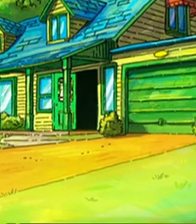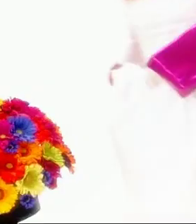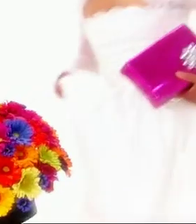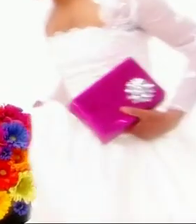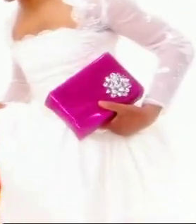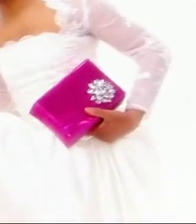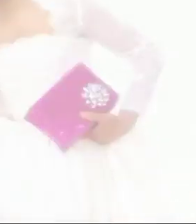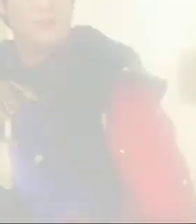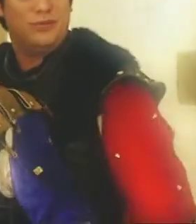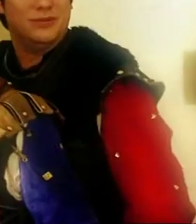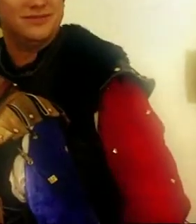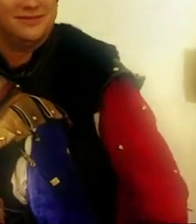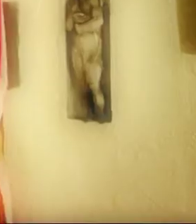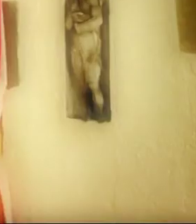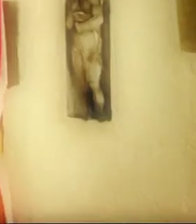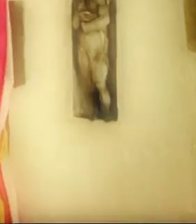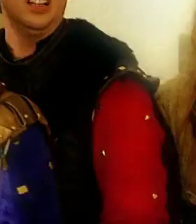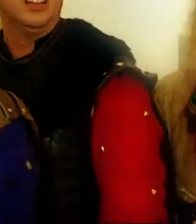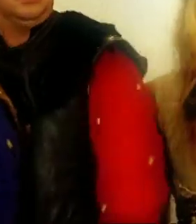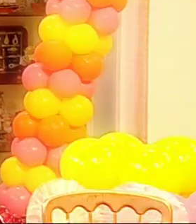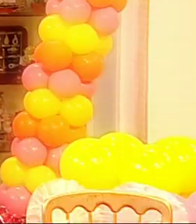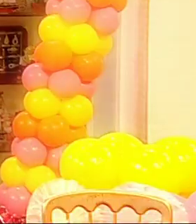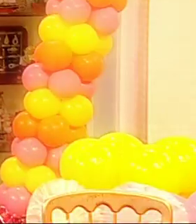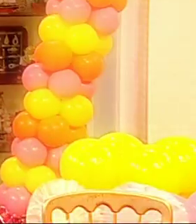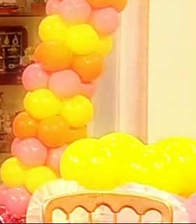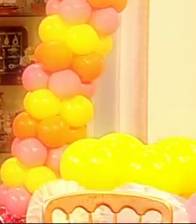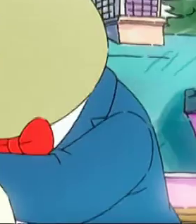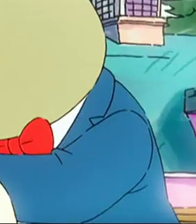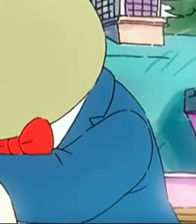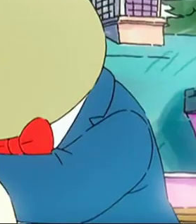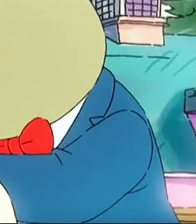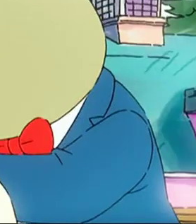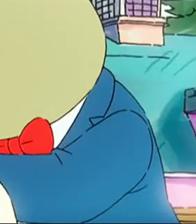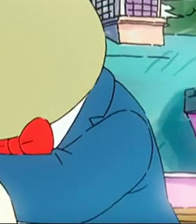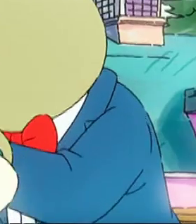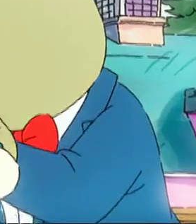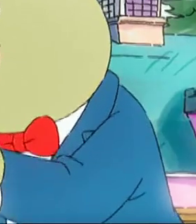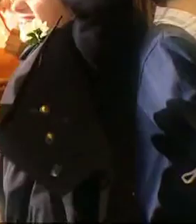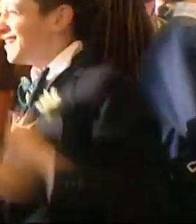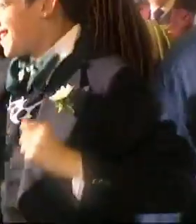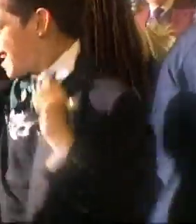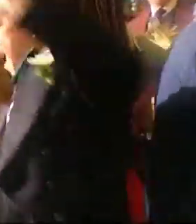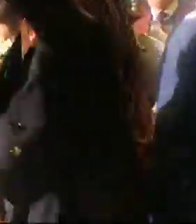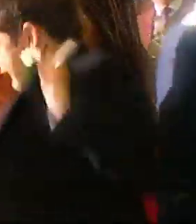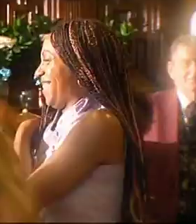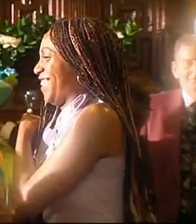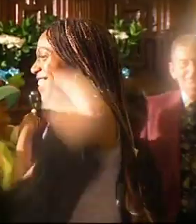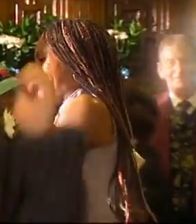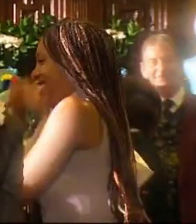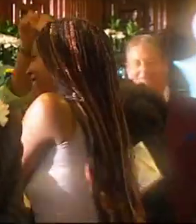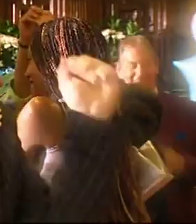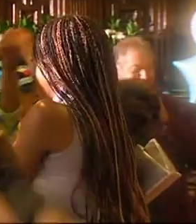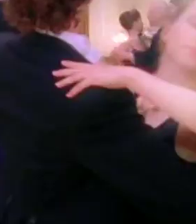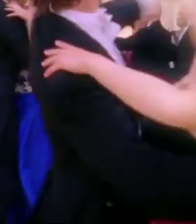the blushing bride. The dashing groom. Just see, I do already. And a great